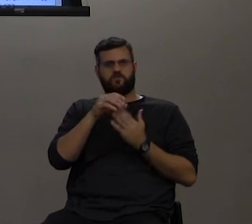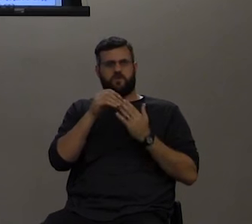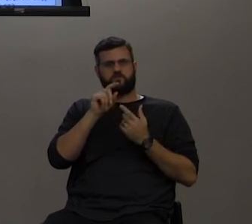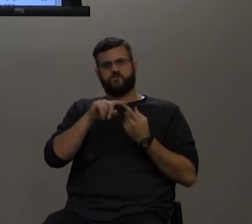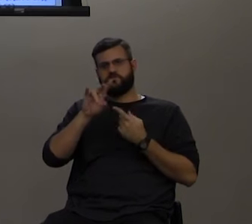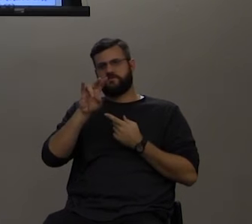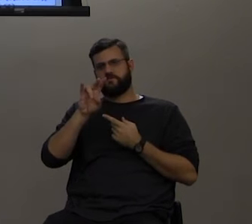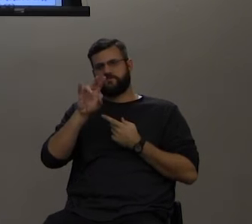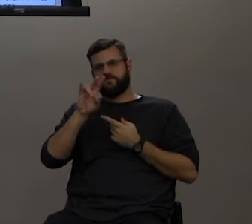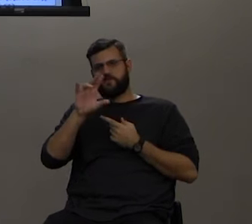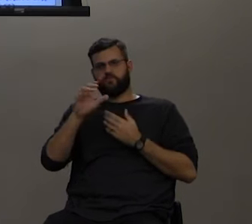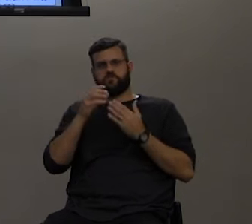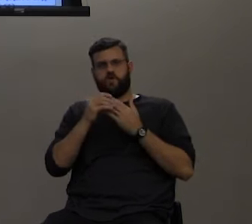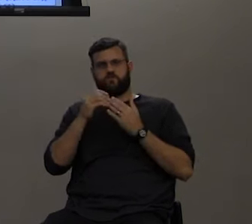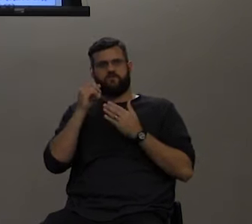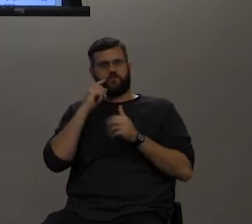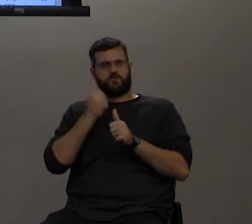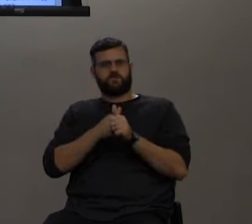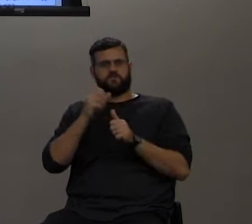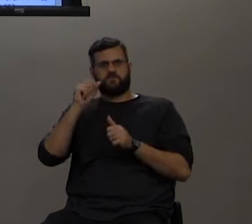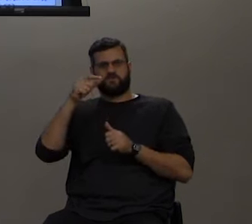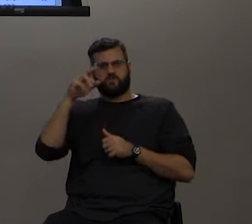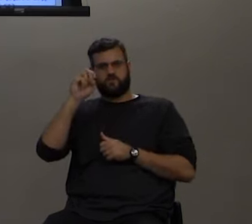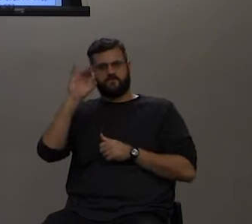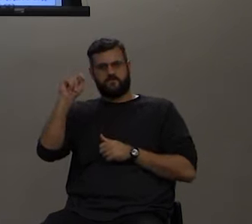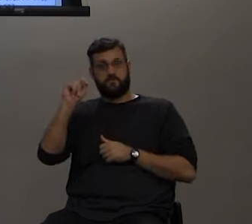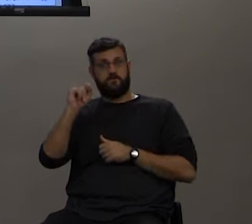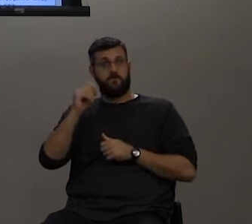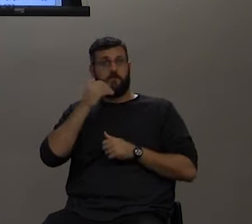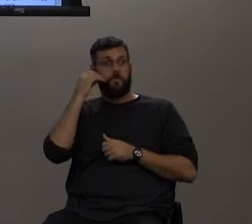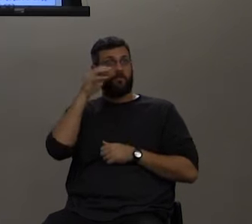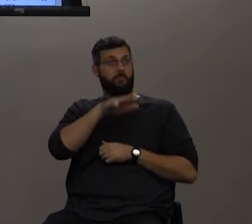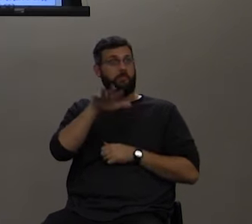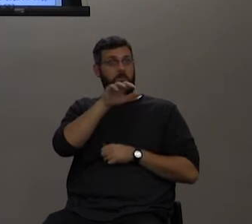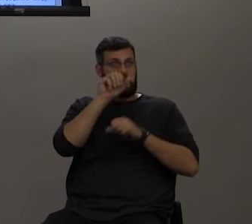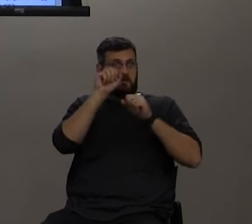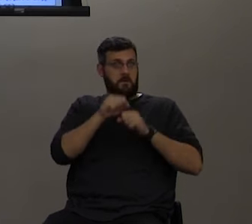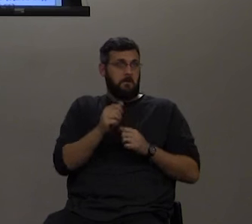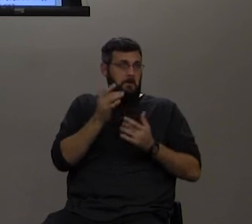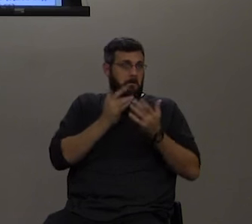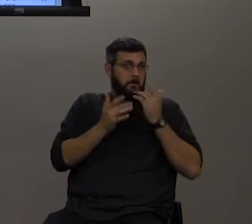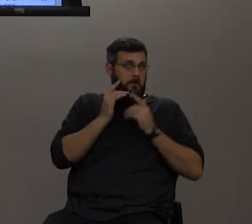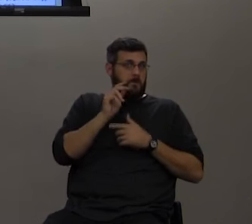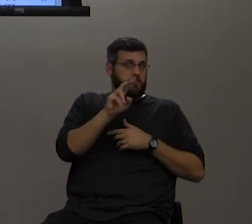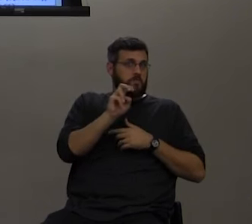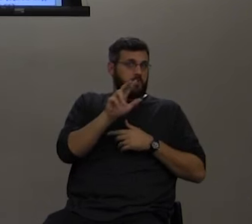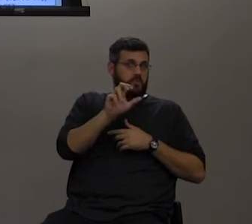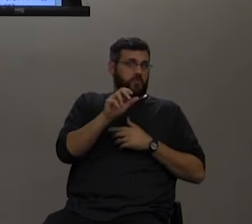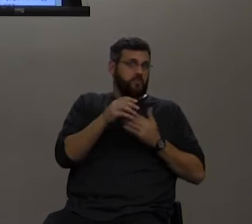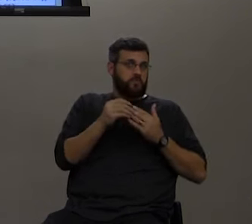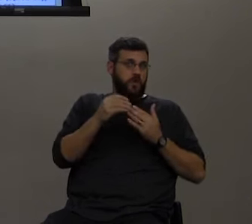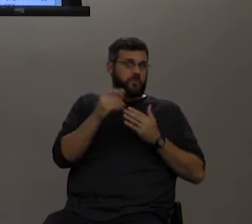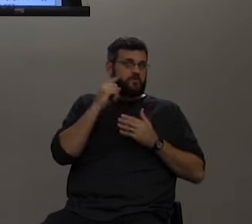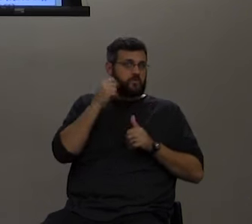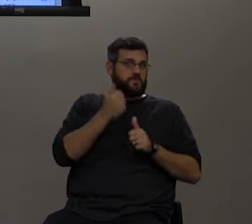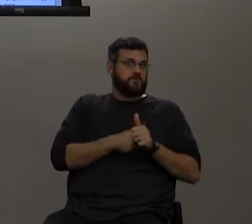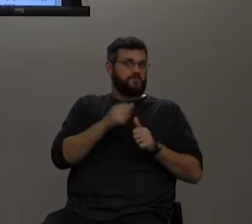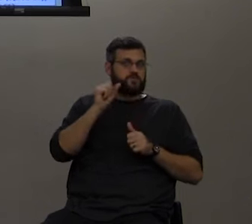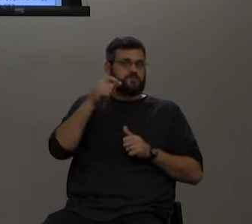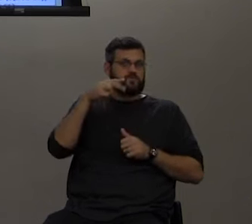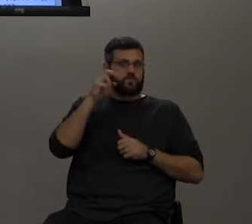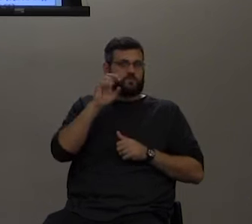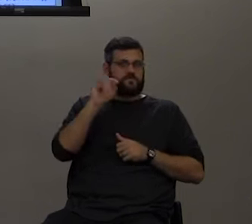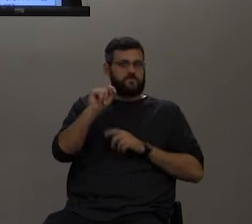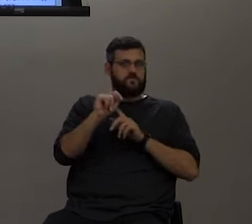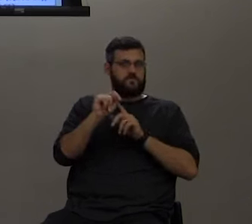sales. More neighborhood scale retail maybe be able to survive on $250 to $300 in sales. And so you have to take that